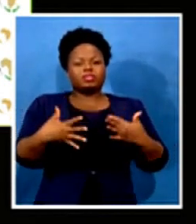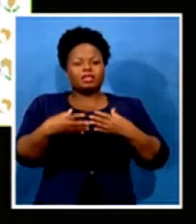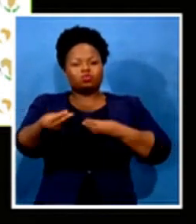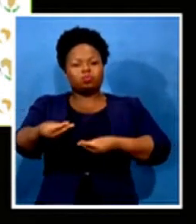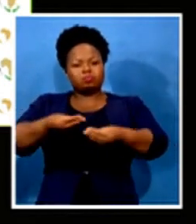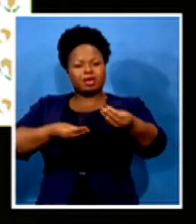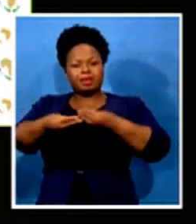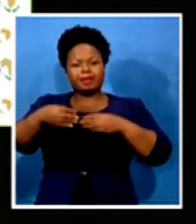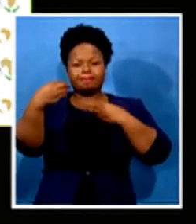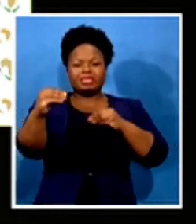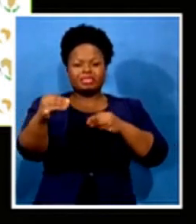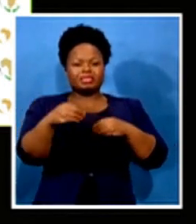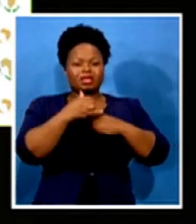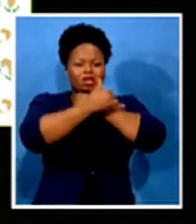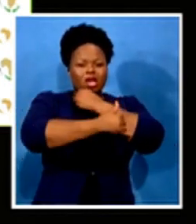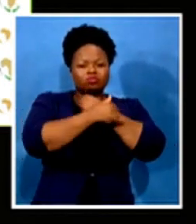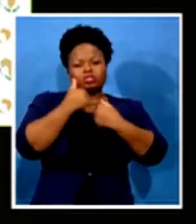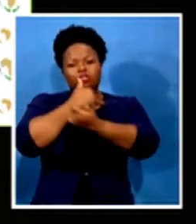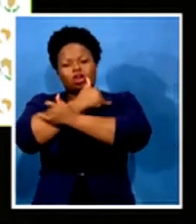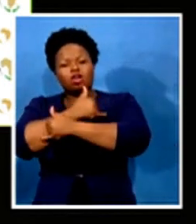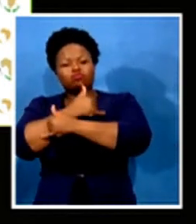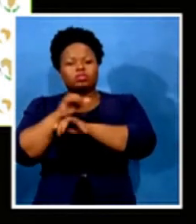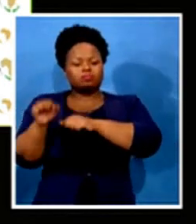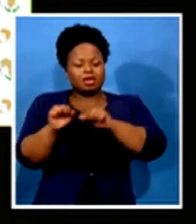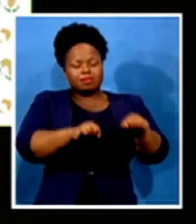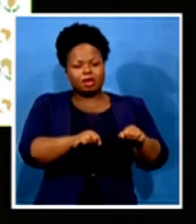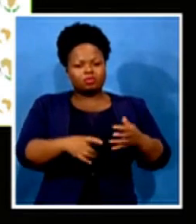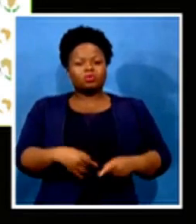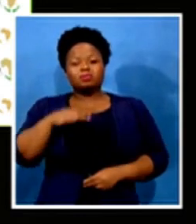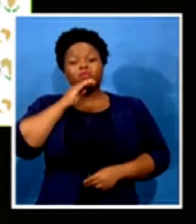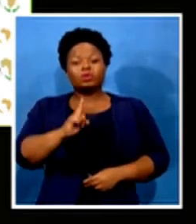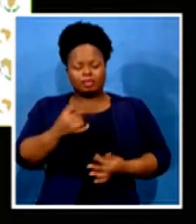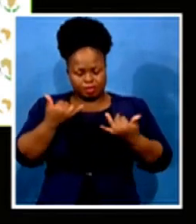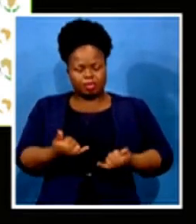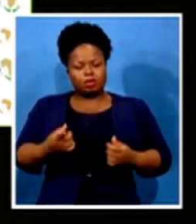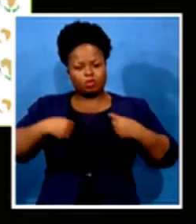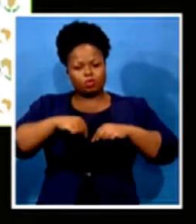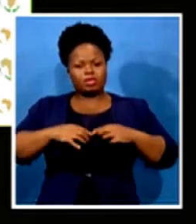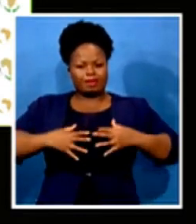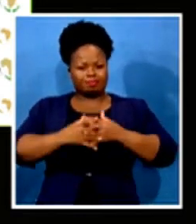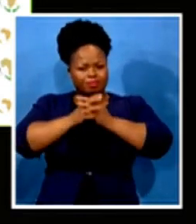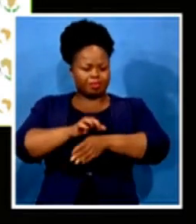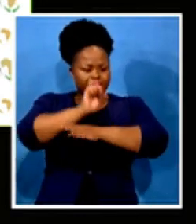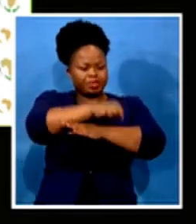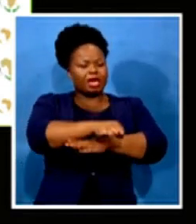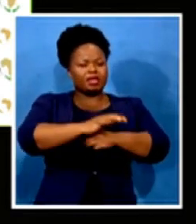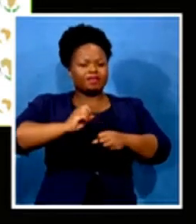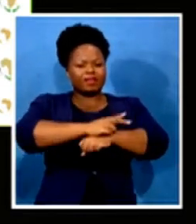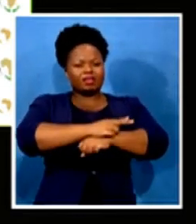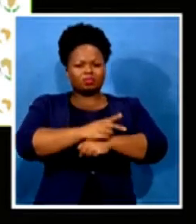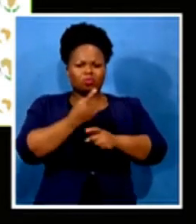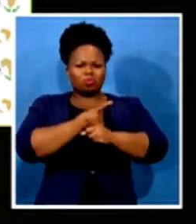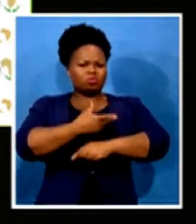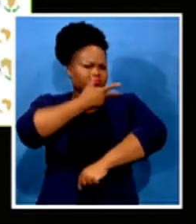will all depend on our ability to beat back this virus. And vaccines are central to this. So vaccines have become